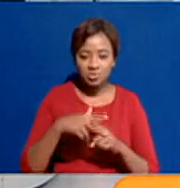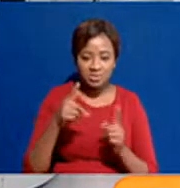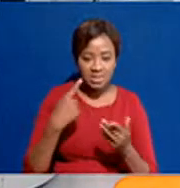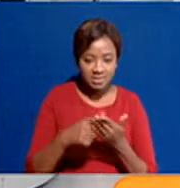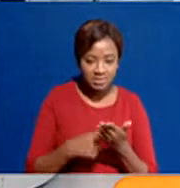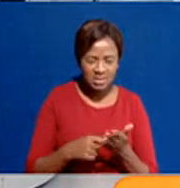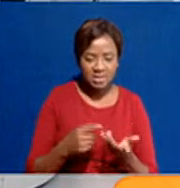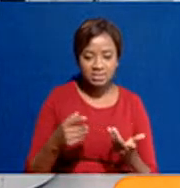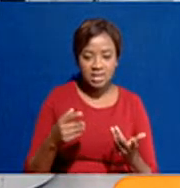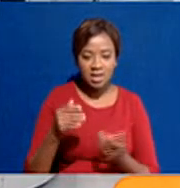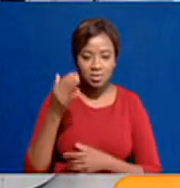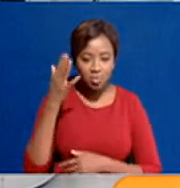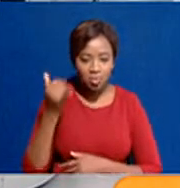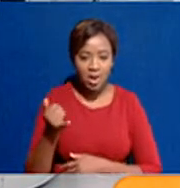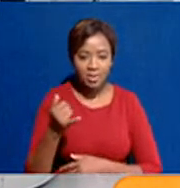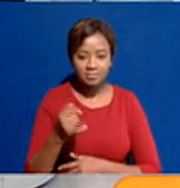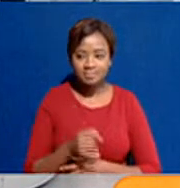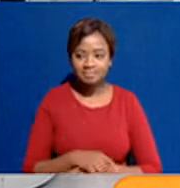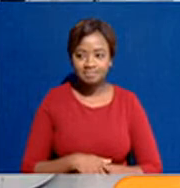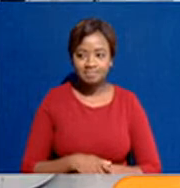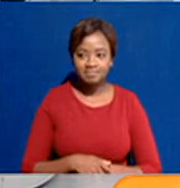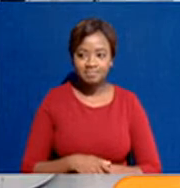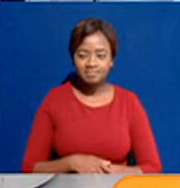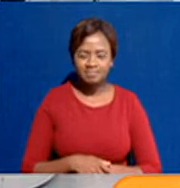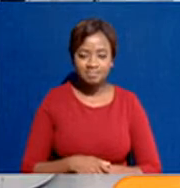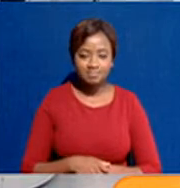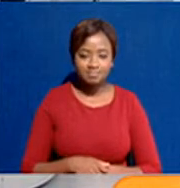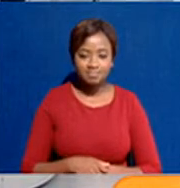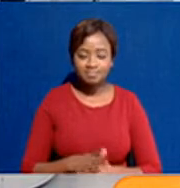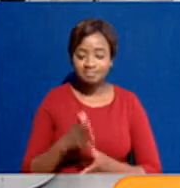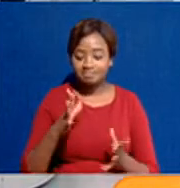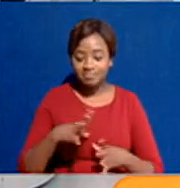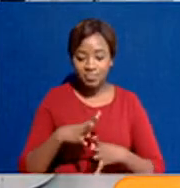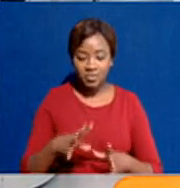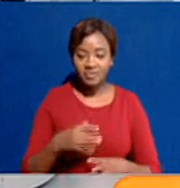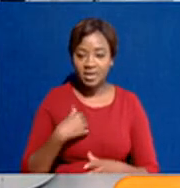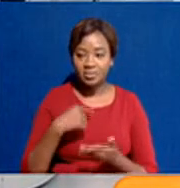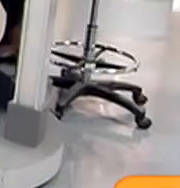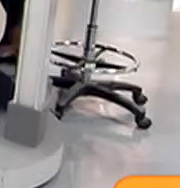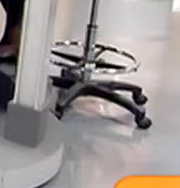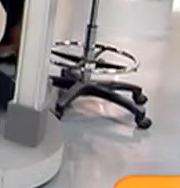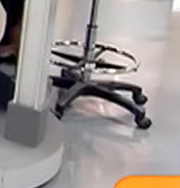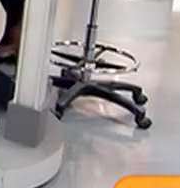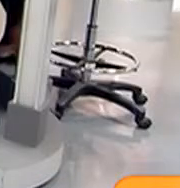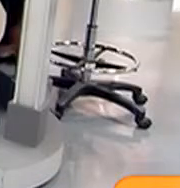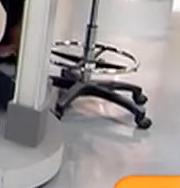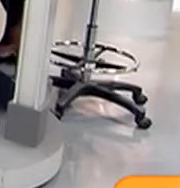should be talking. Jamila, that means we've talked enough. We need to close and do